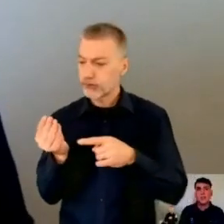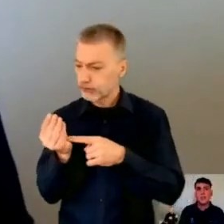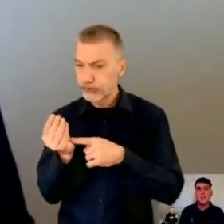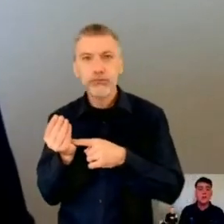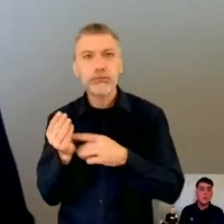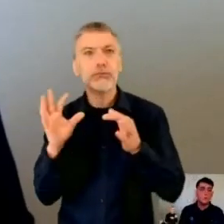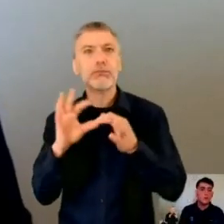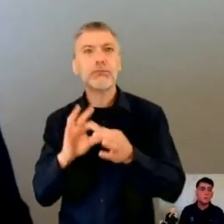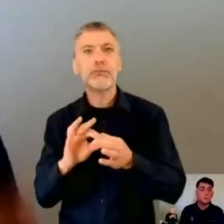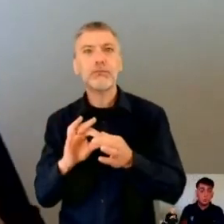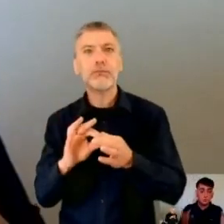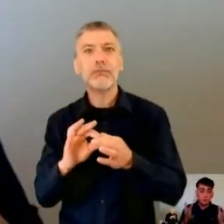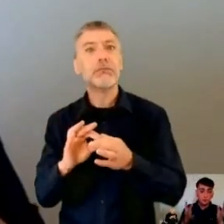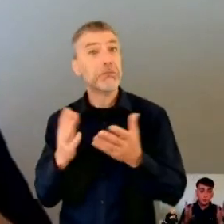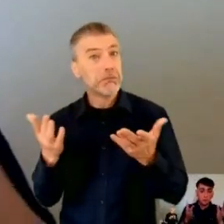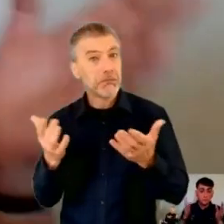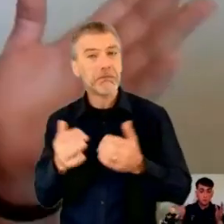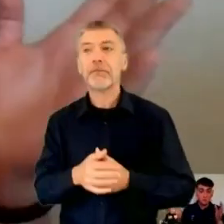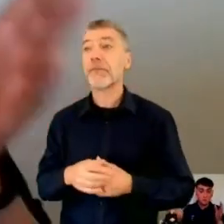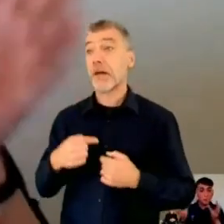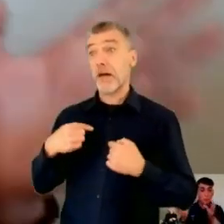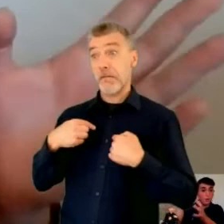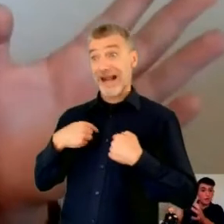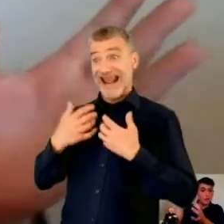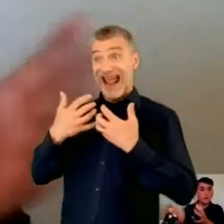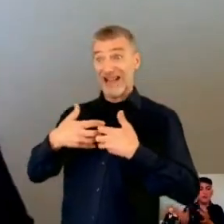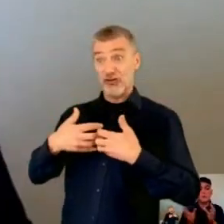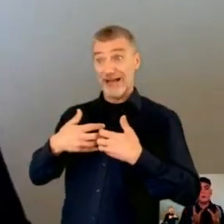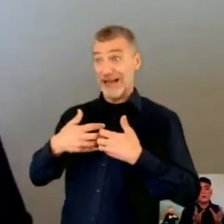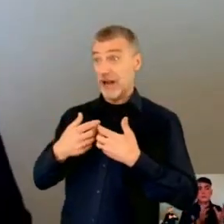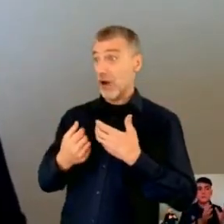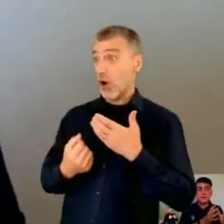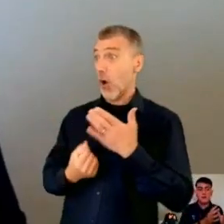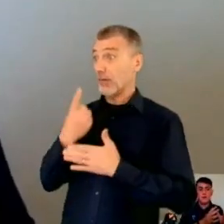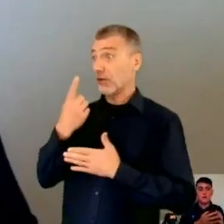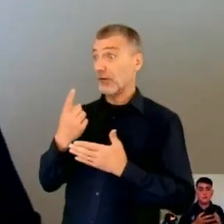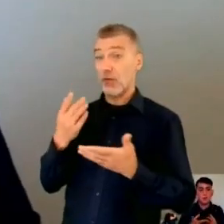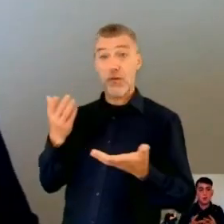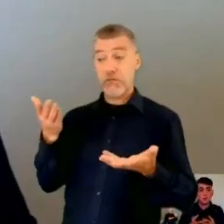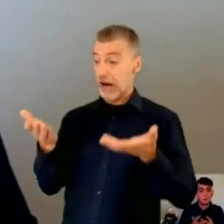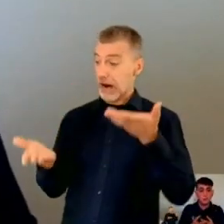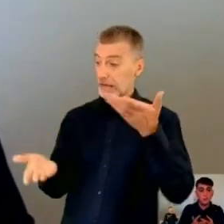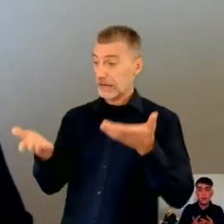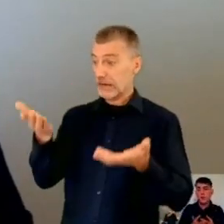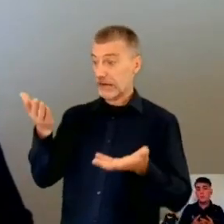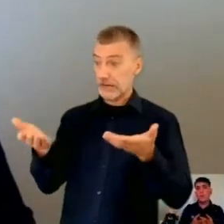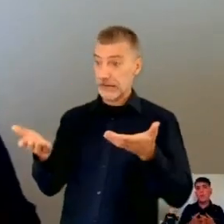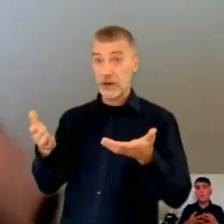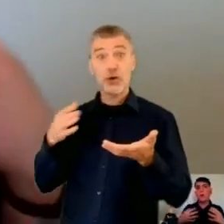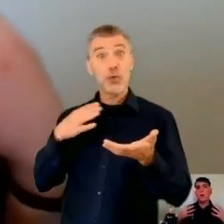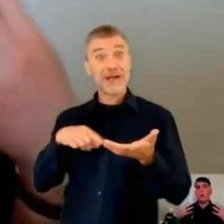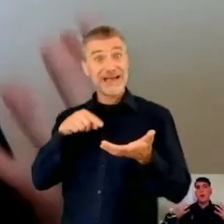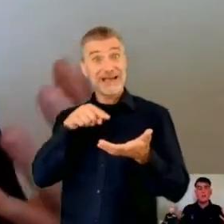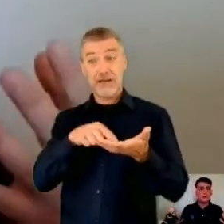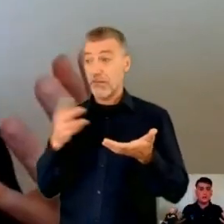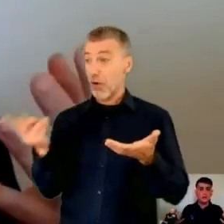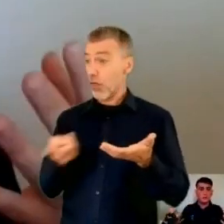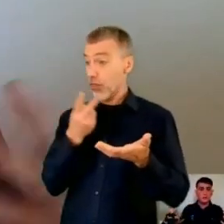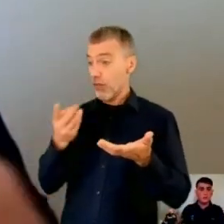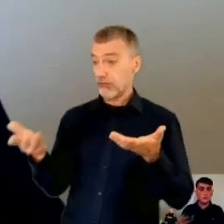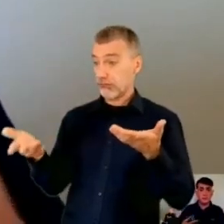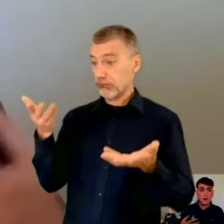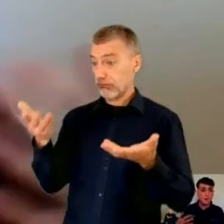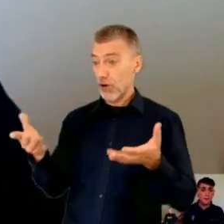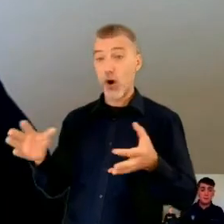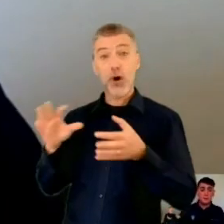an engineer, if you're able to do both the practical, working, uni, theory, and combine the two, your engineering